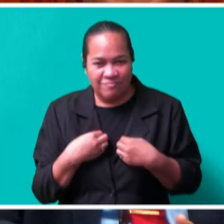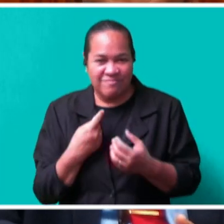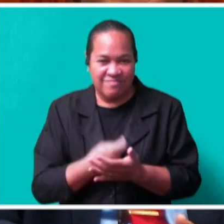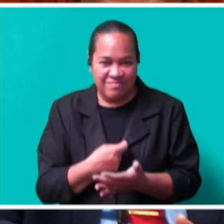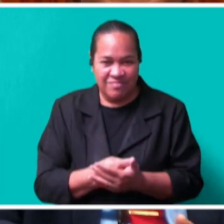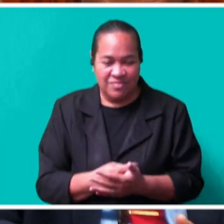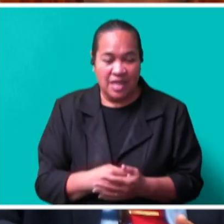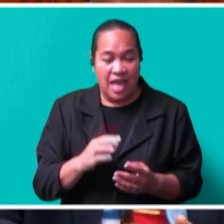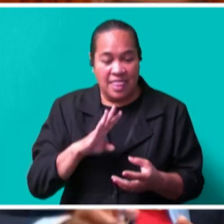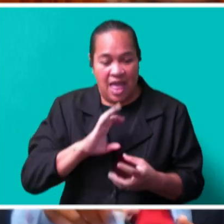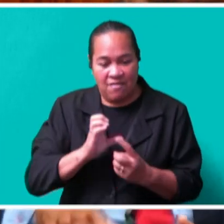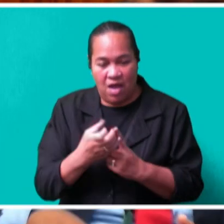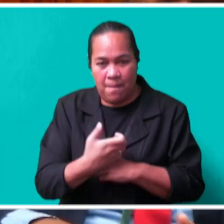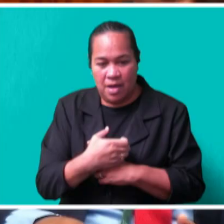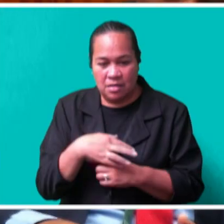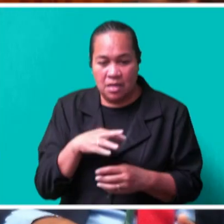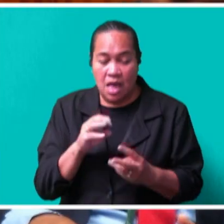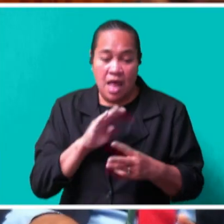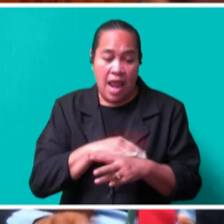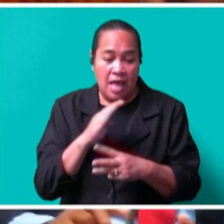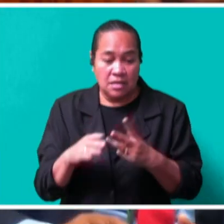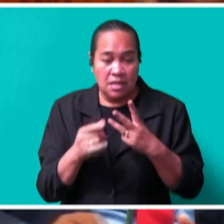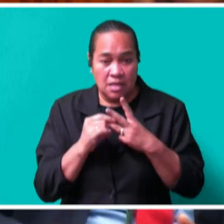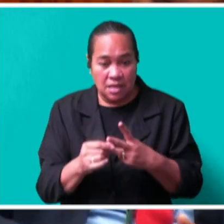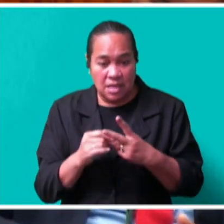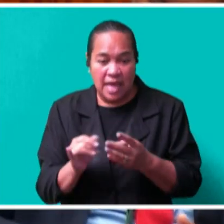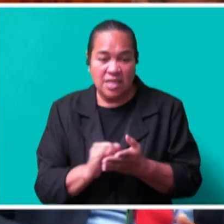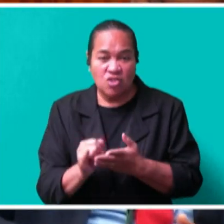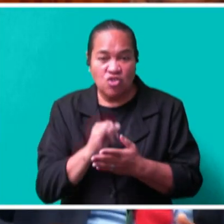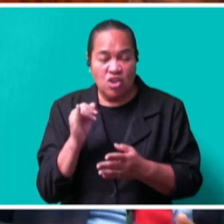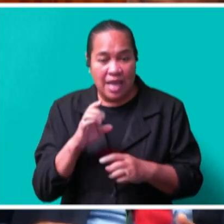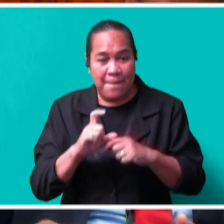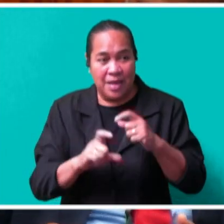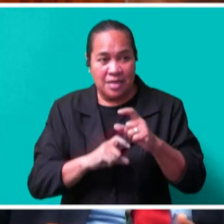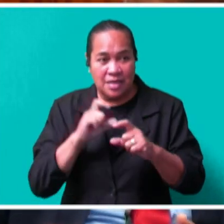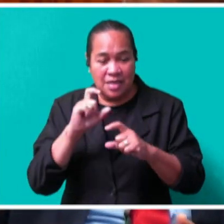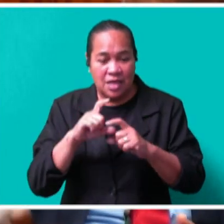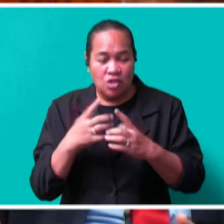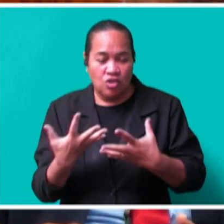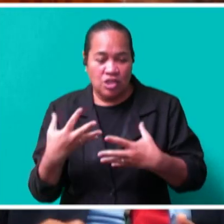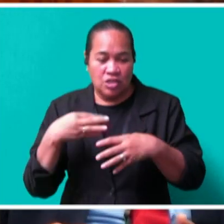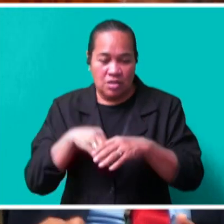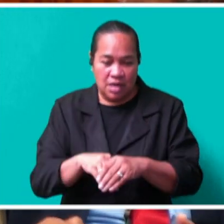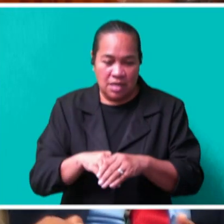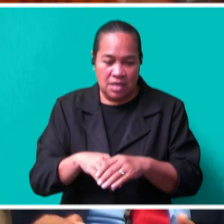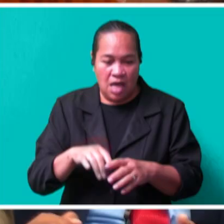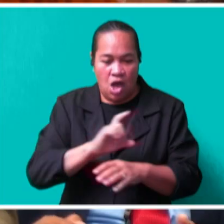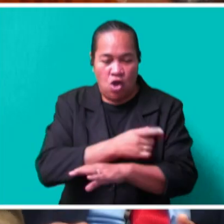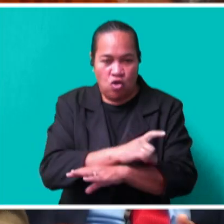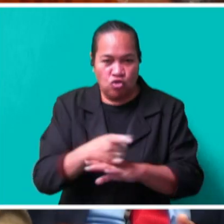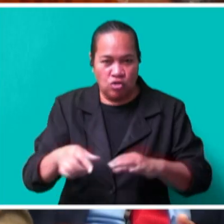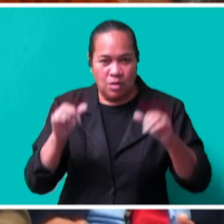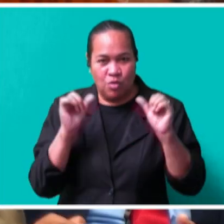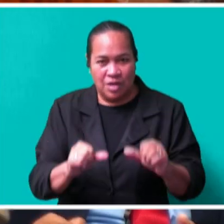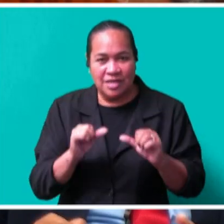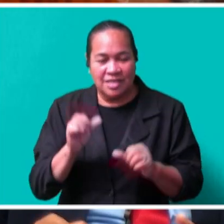finally, improvement of institutional capacities and integrated coastal protection.